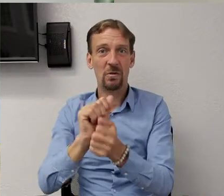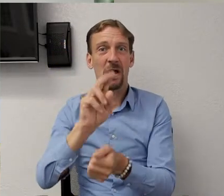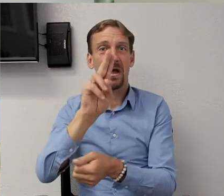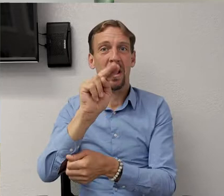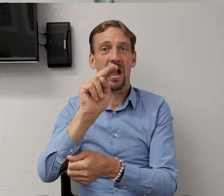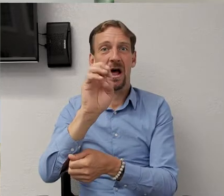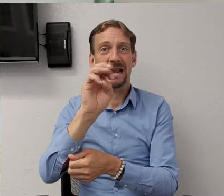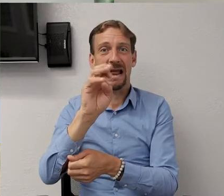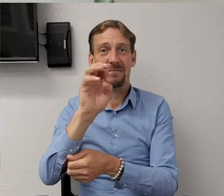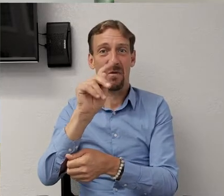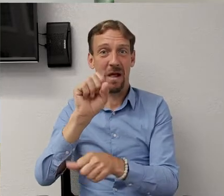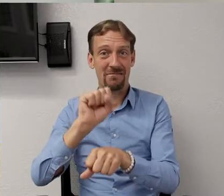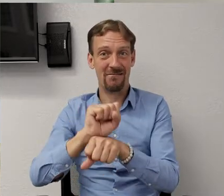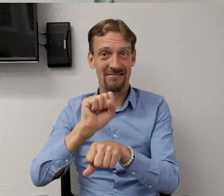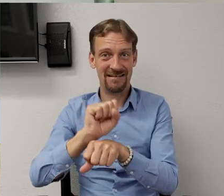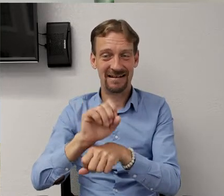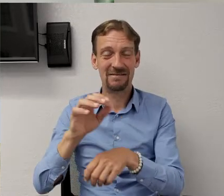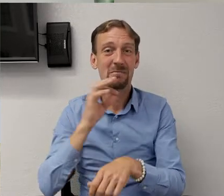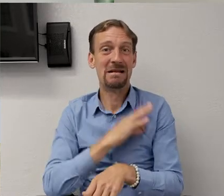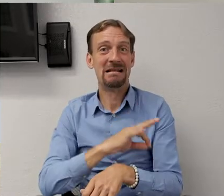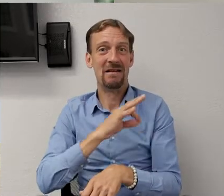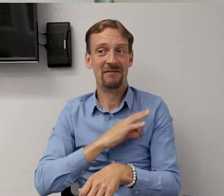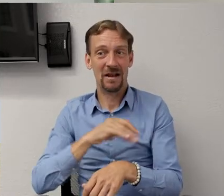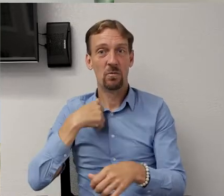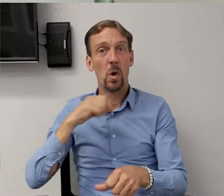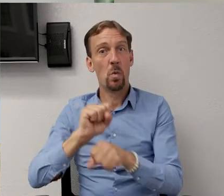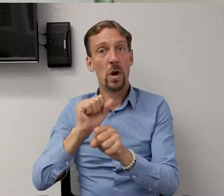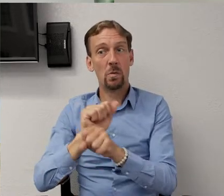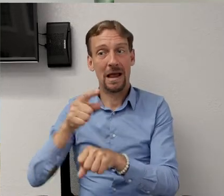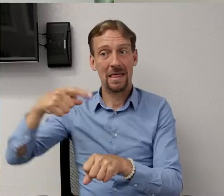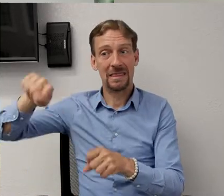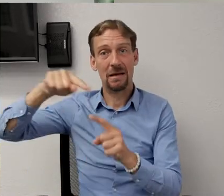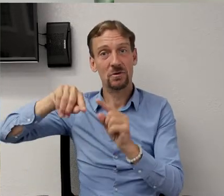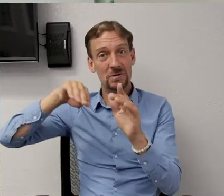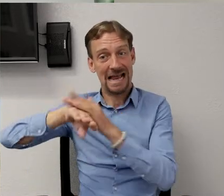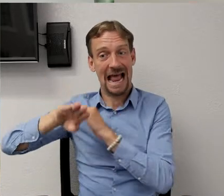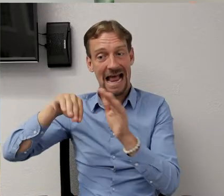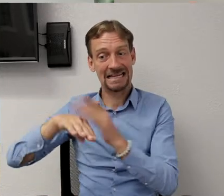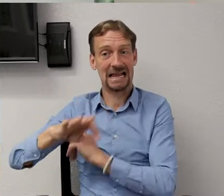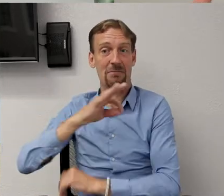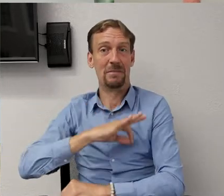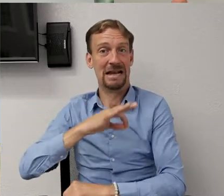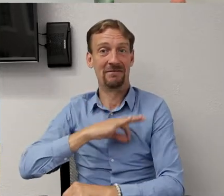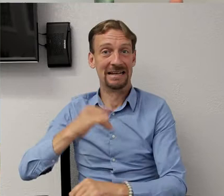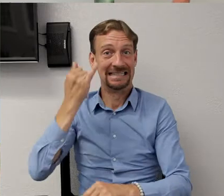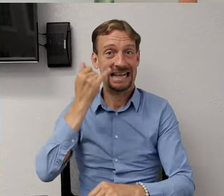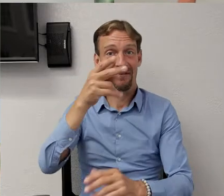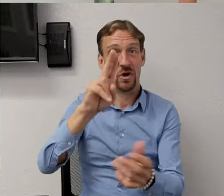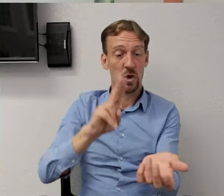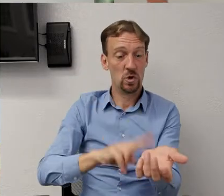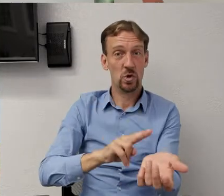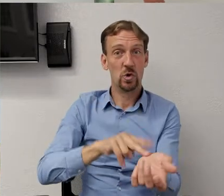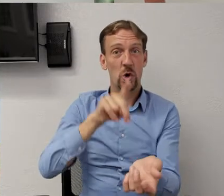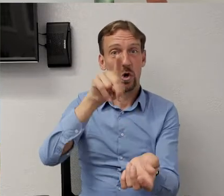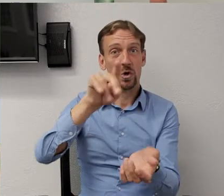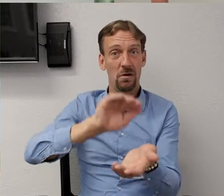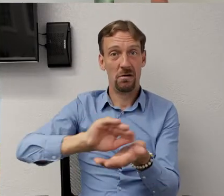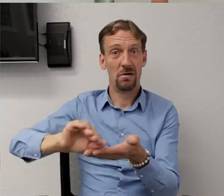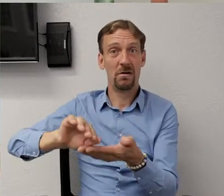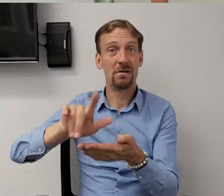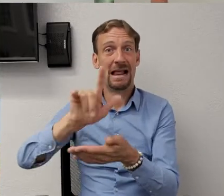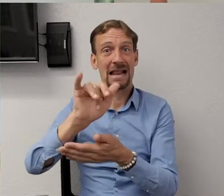benefits. We're working with our employees to be able to access those benefits, because if you are a nurse and you get docked, you're